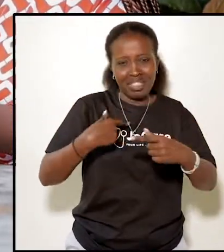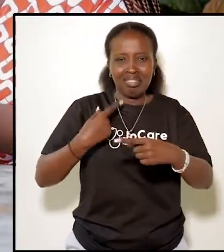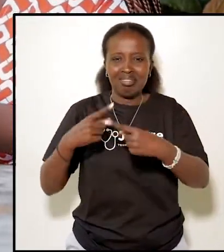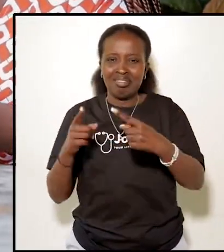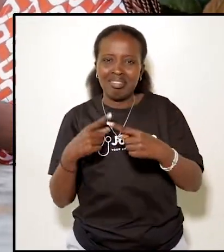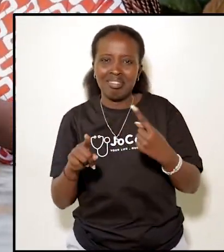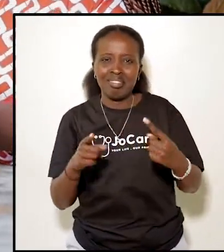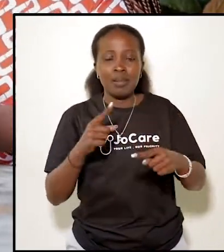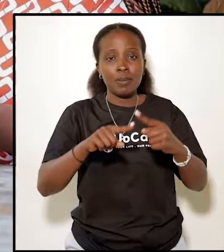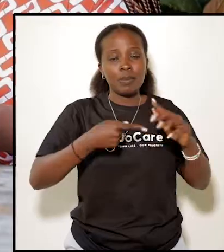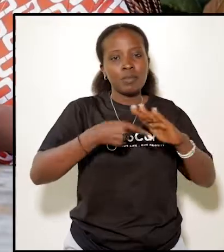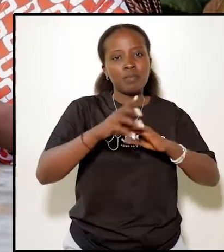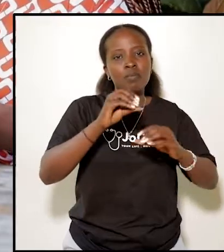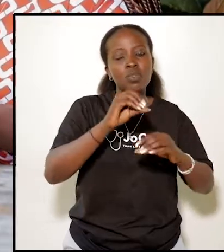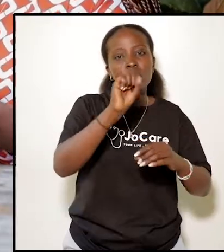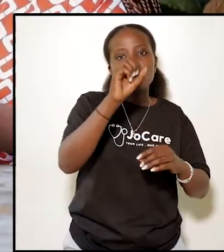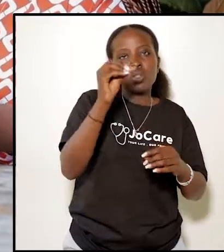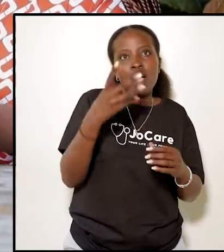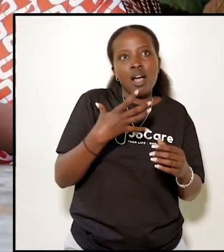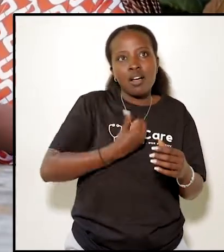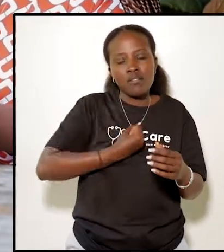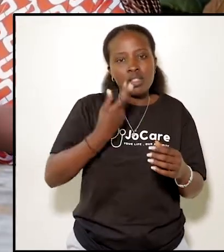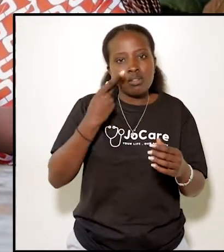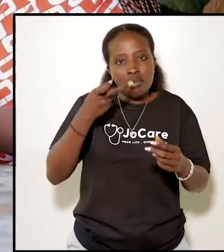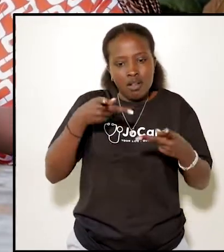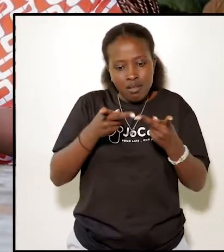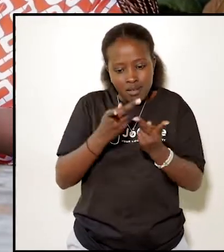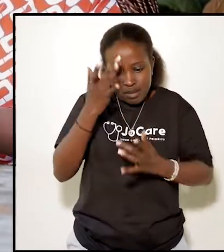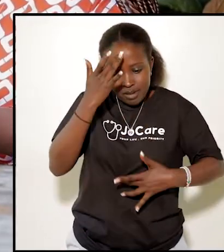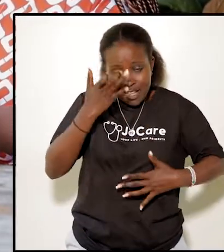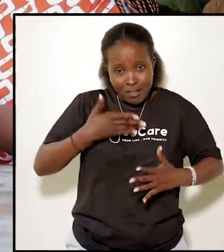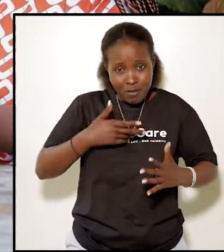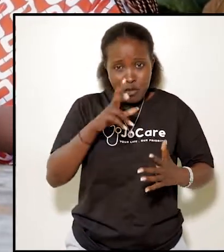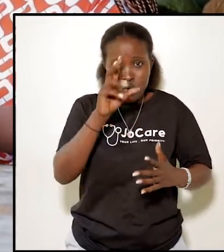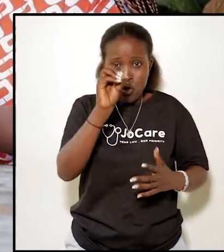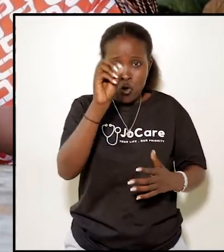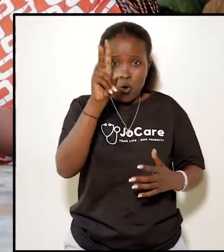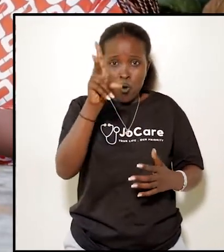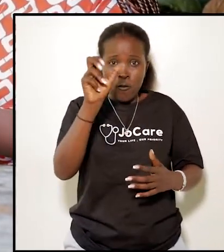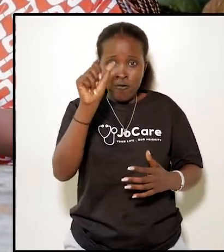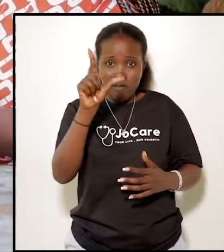or hypoplasia, and then we may also have ovarian disease like